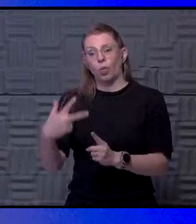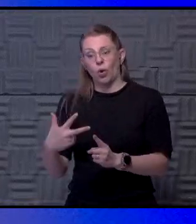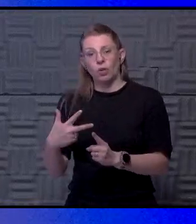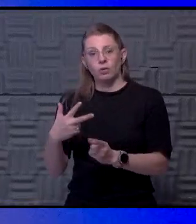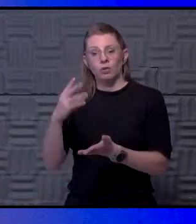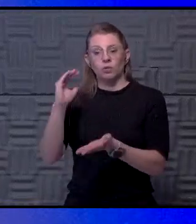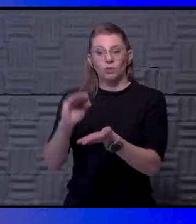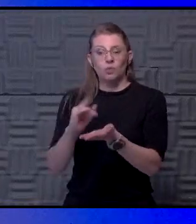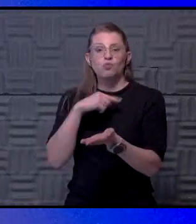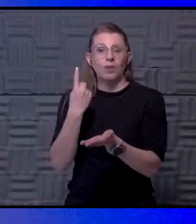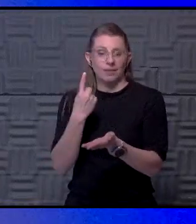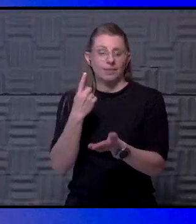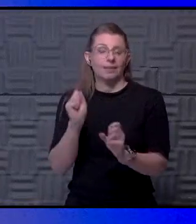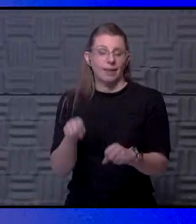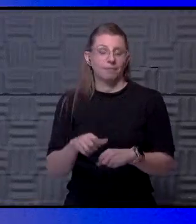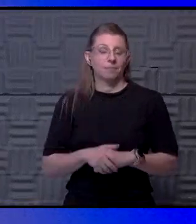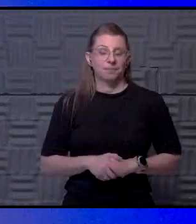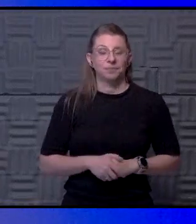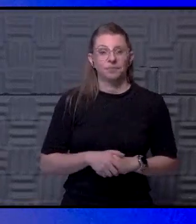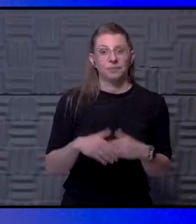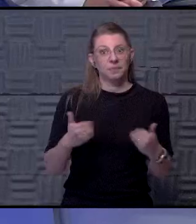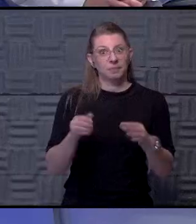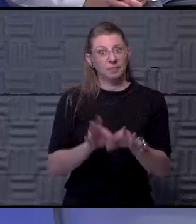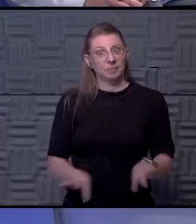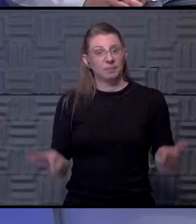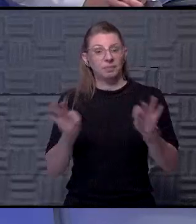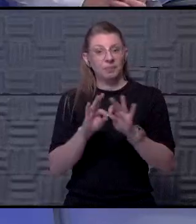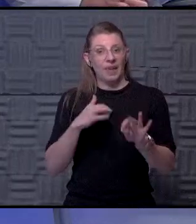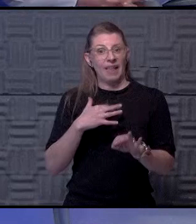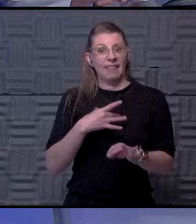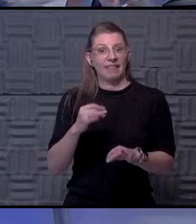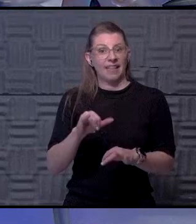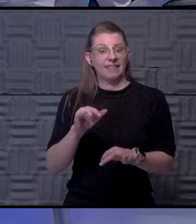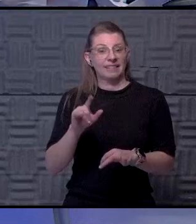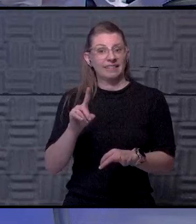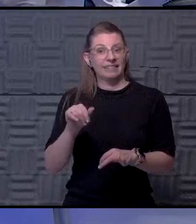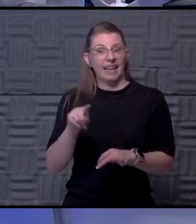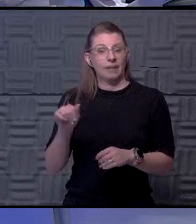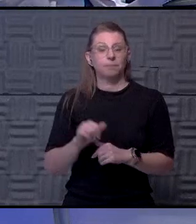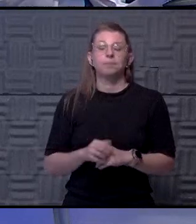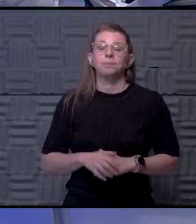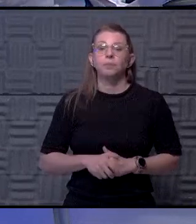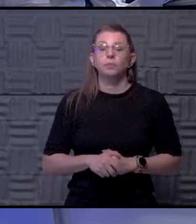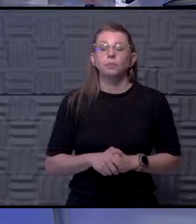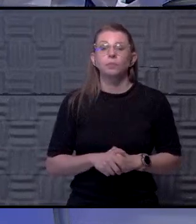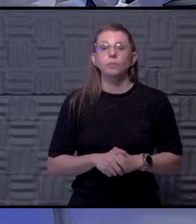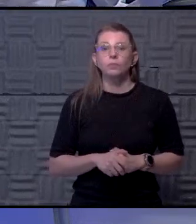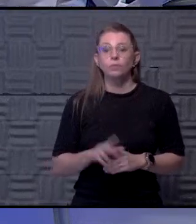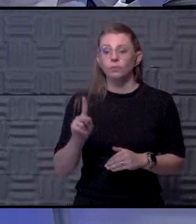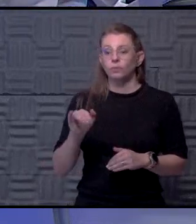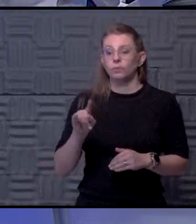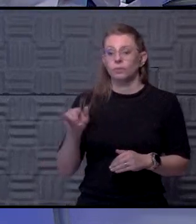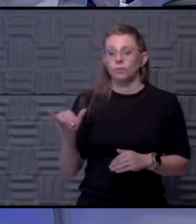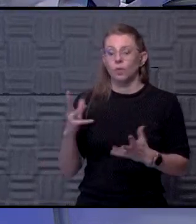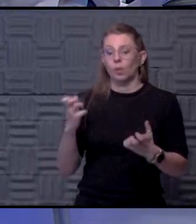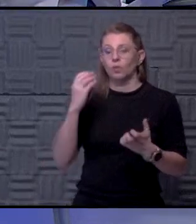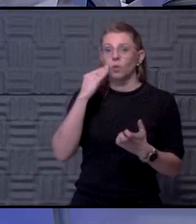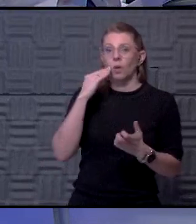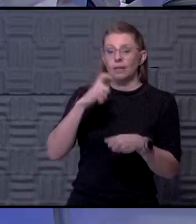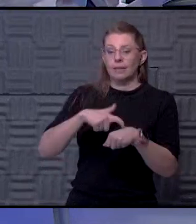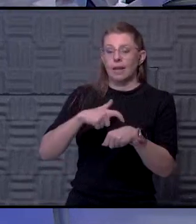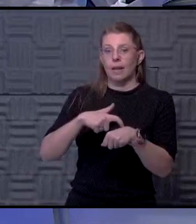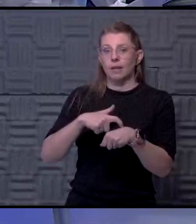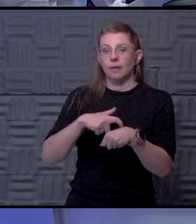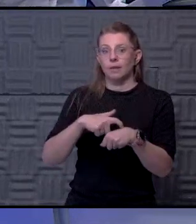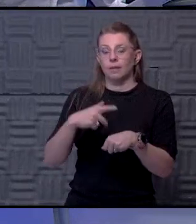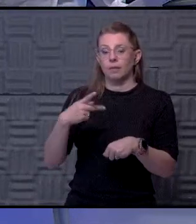So that's certainly a potential benefit in some patients. That's a big deal. I like that data. Okay. Kitty wants to know, what is the time frame